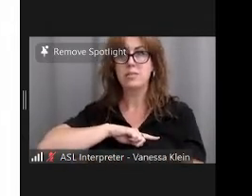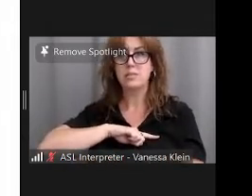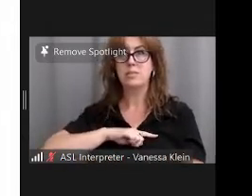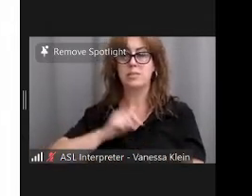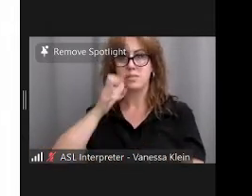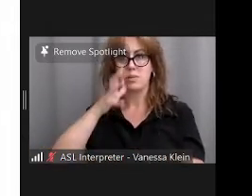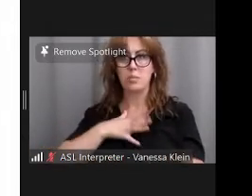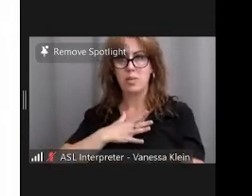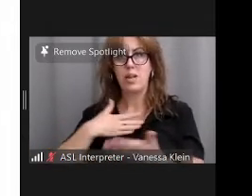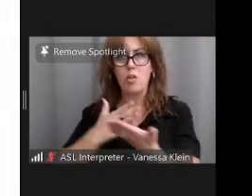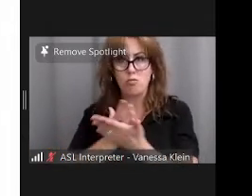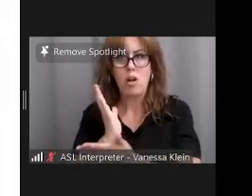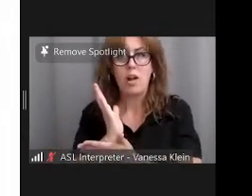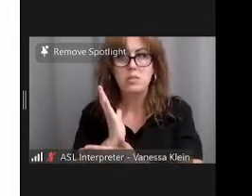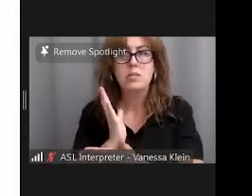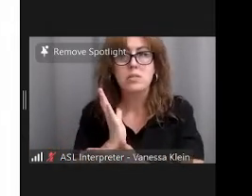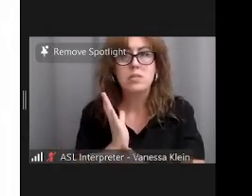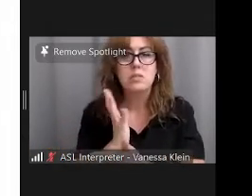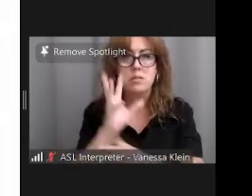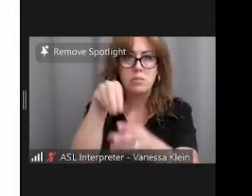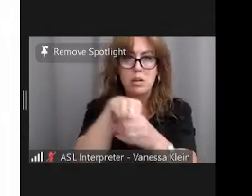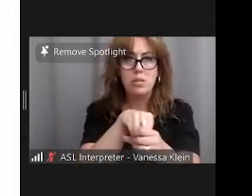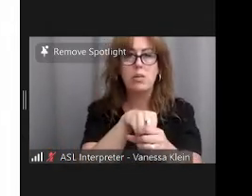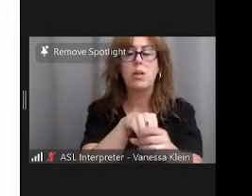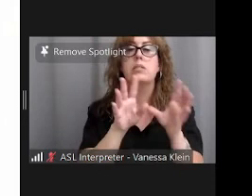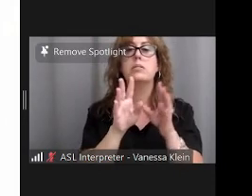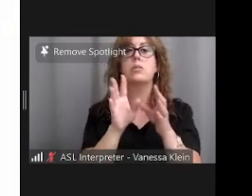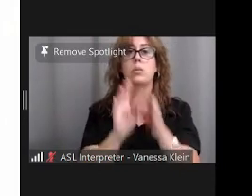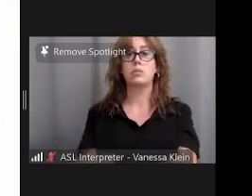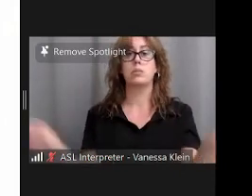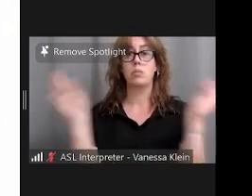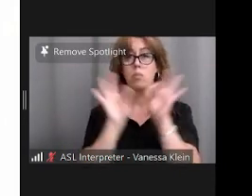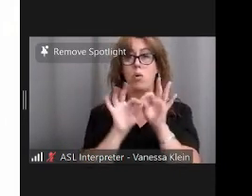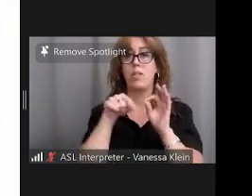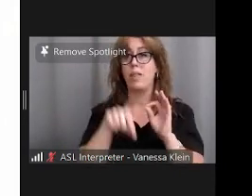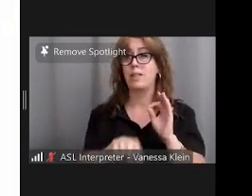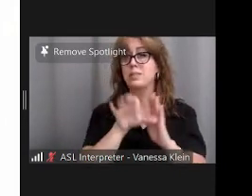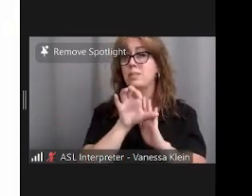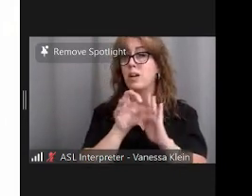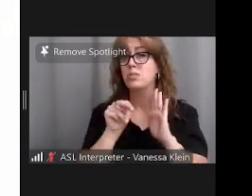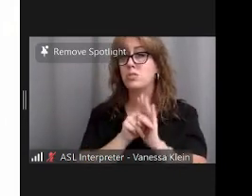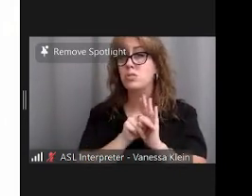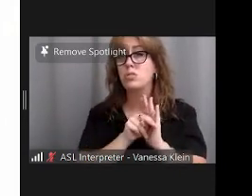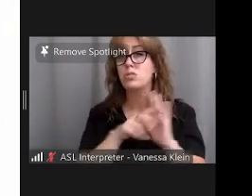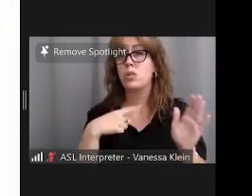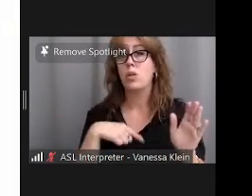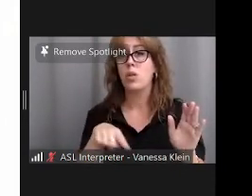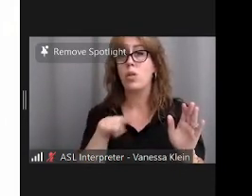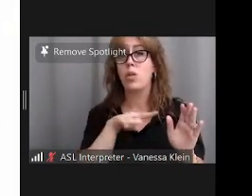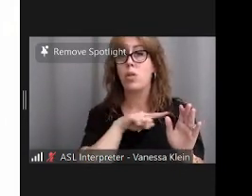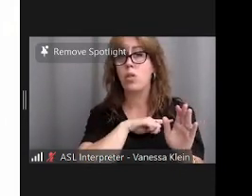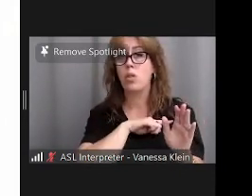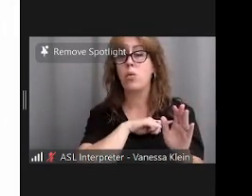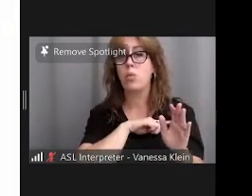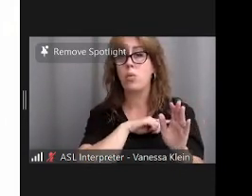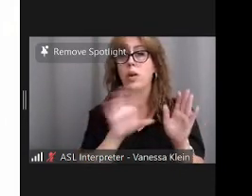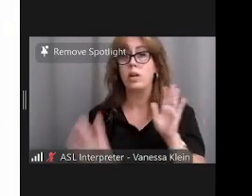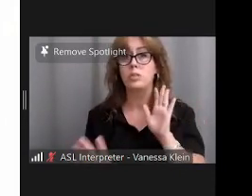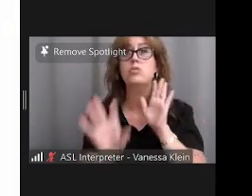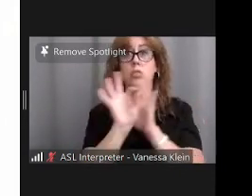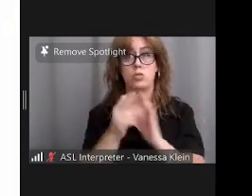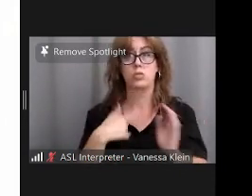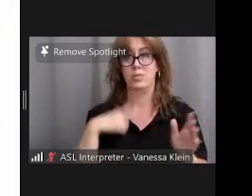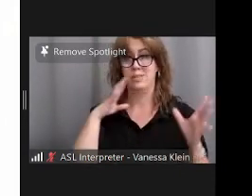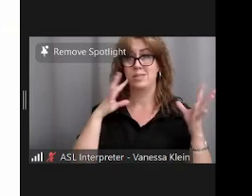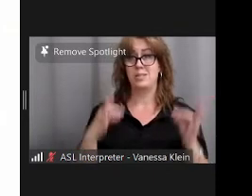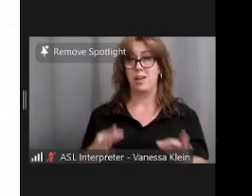important the integrate of this constitution that we choose 1 month ago is different.